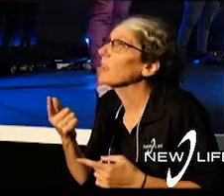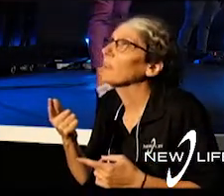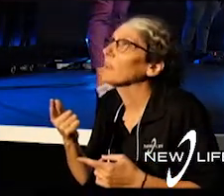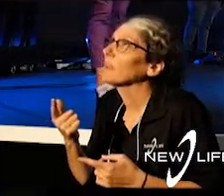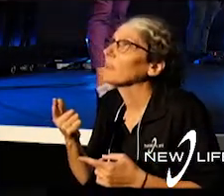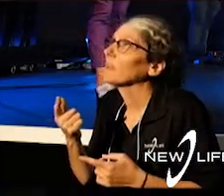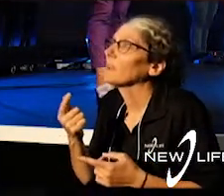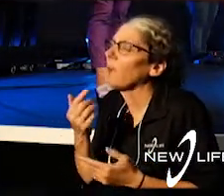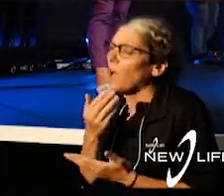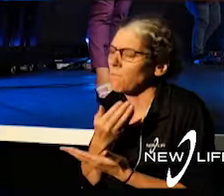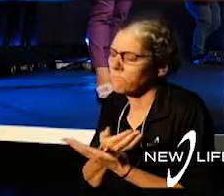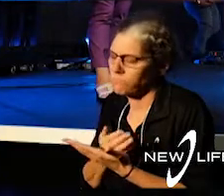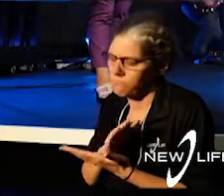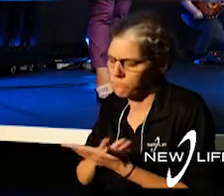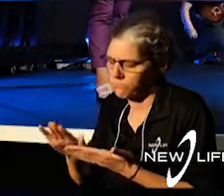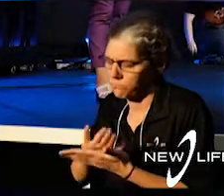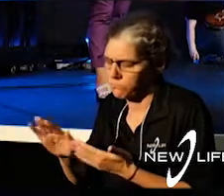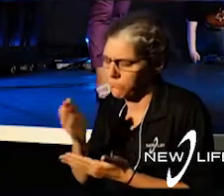I'm washing my hands,